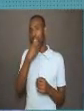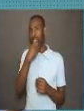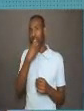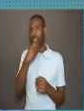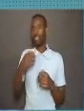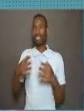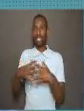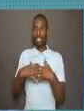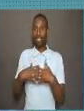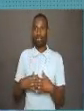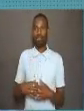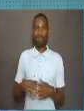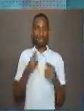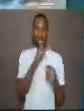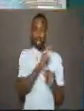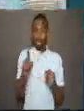ready, we will begin.